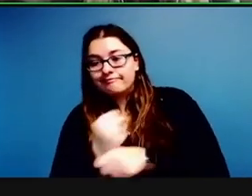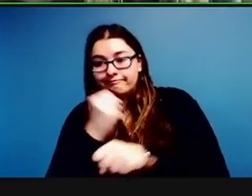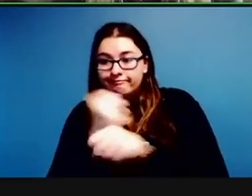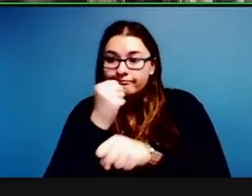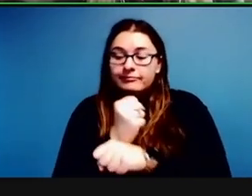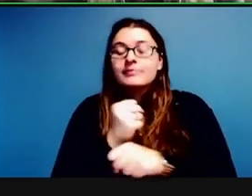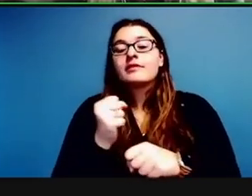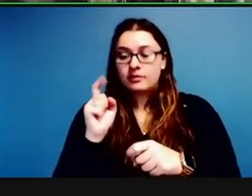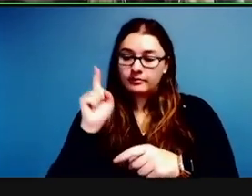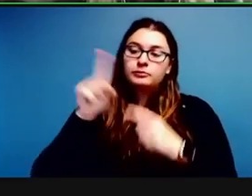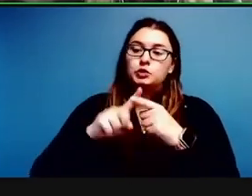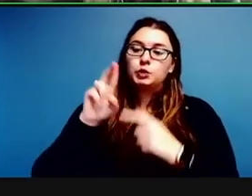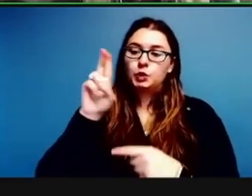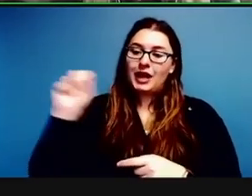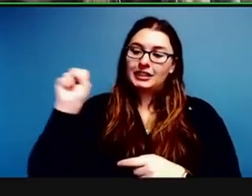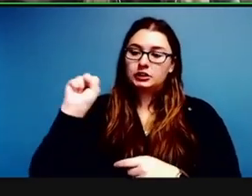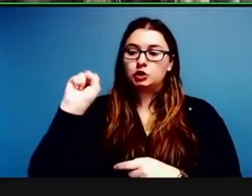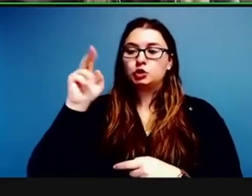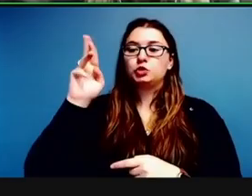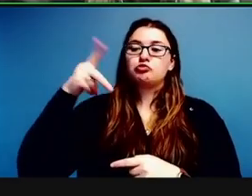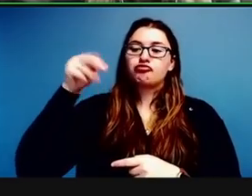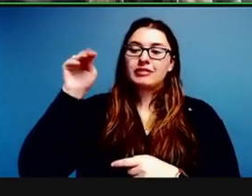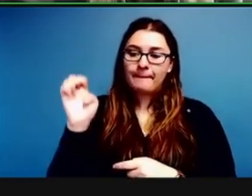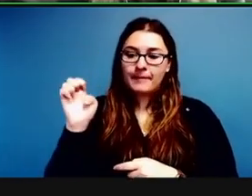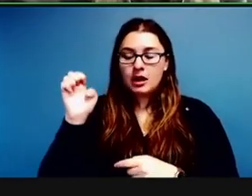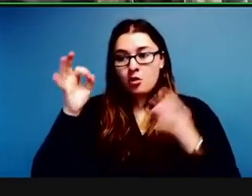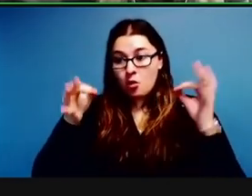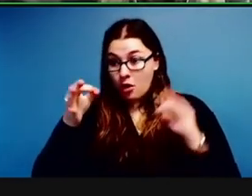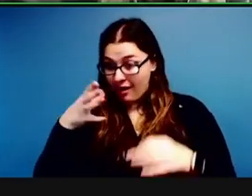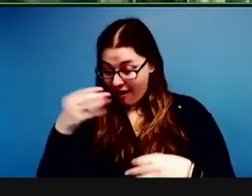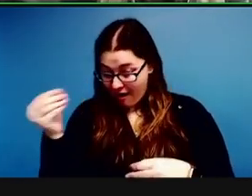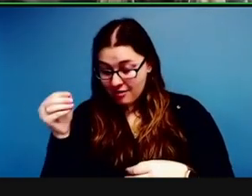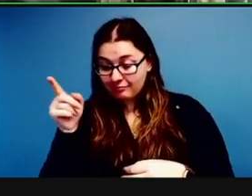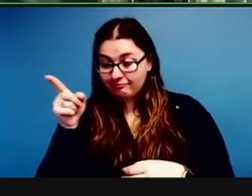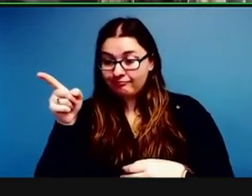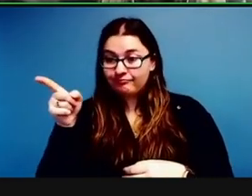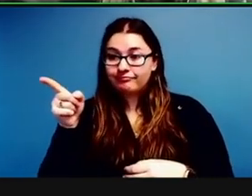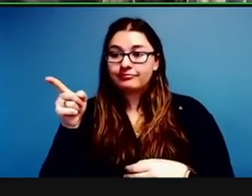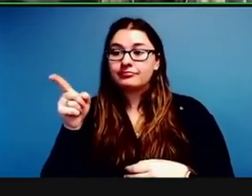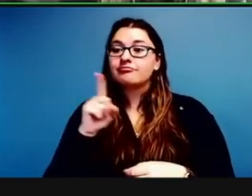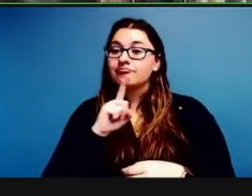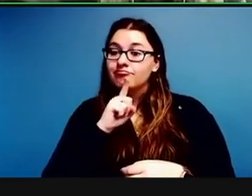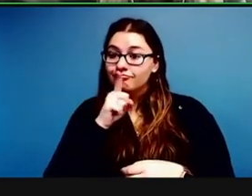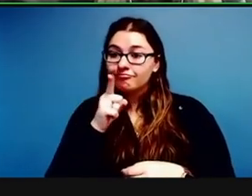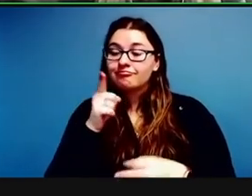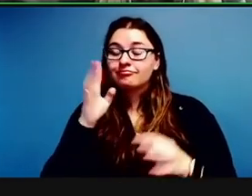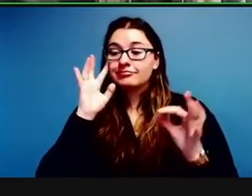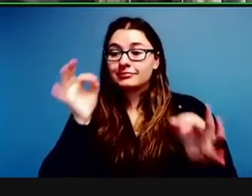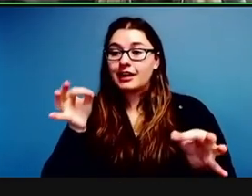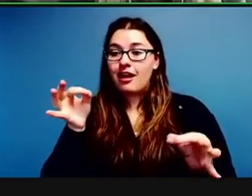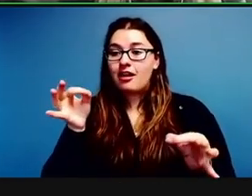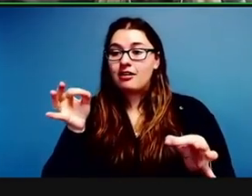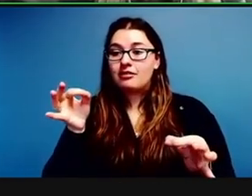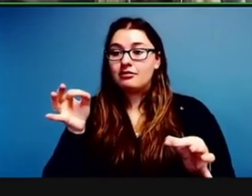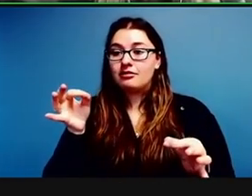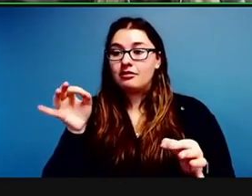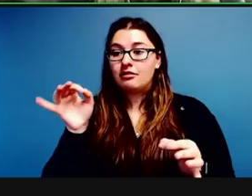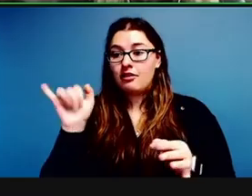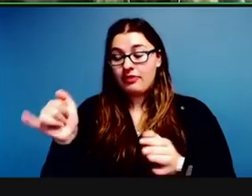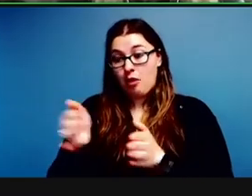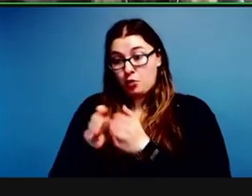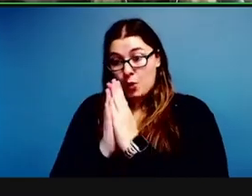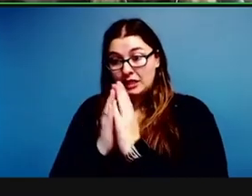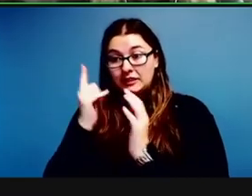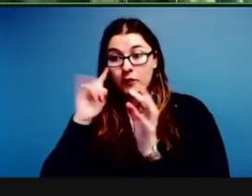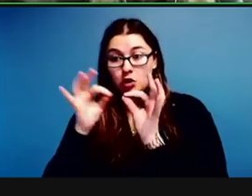to the United States Supreme Court. And believe it or not, the Supreme Court actually decided that that request for